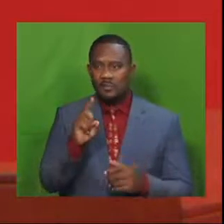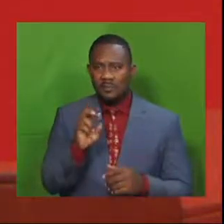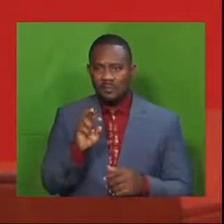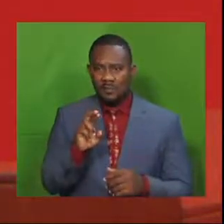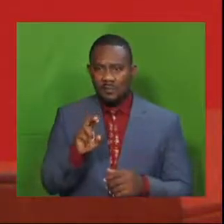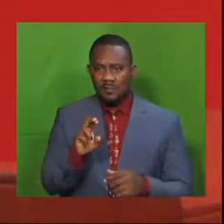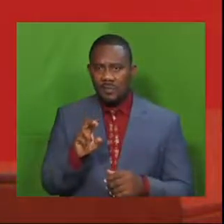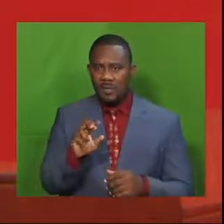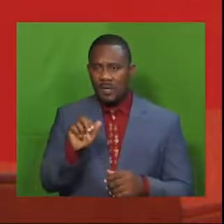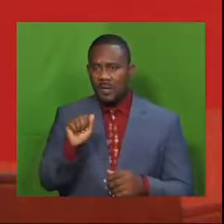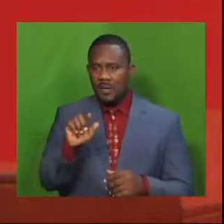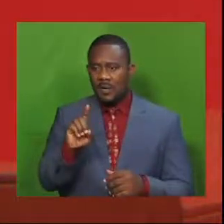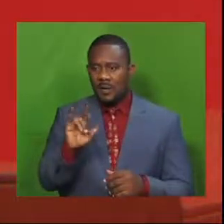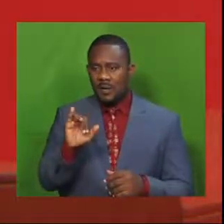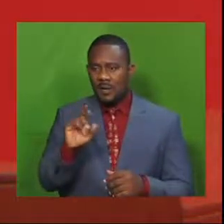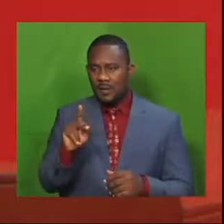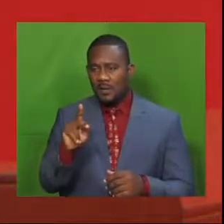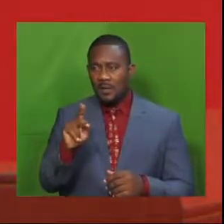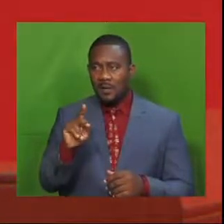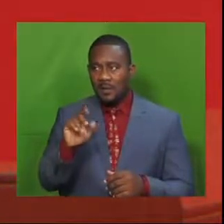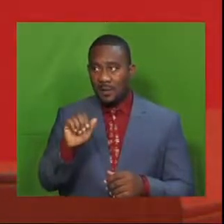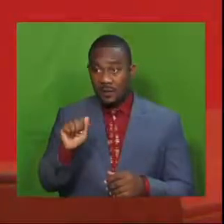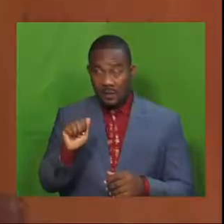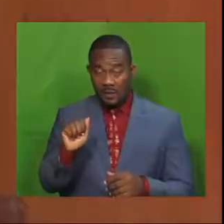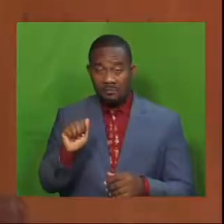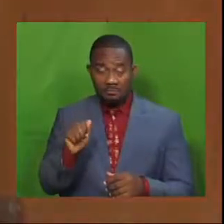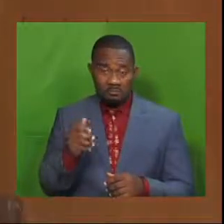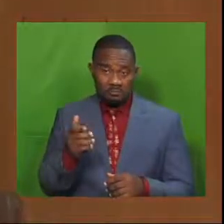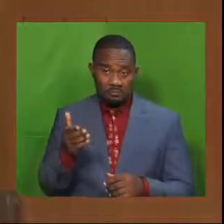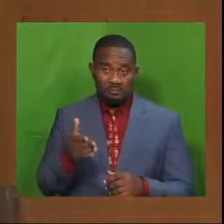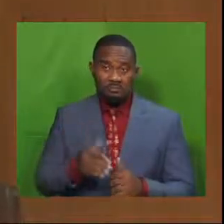Gifty Adika, Senior Governance Advisor,